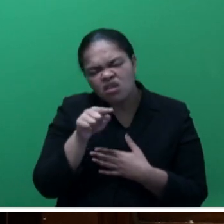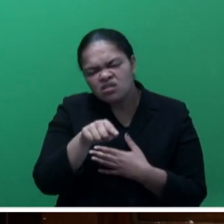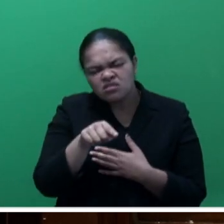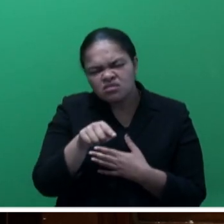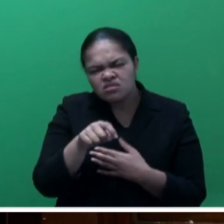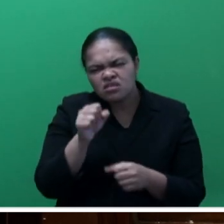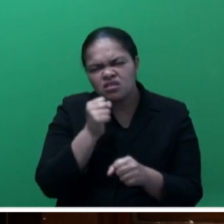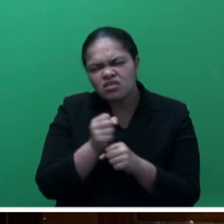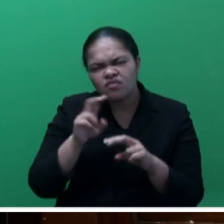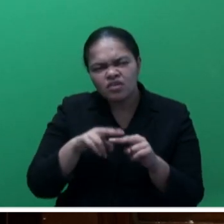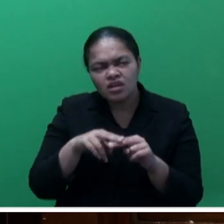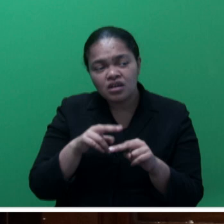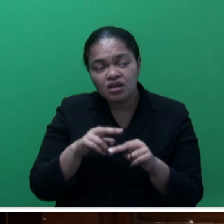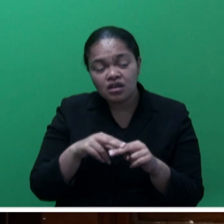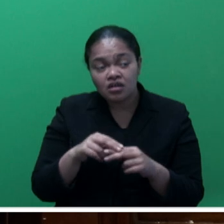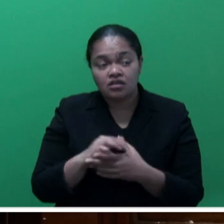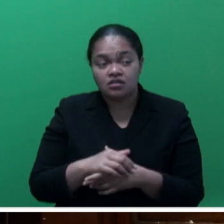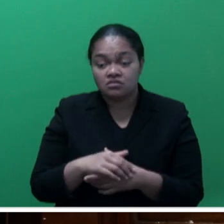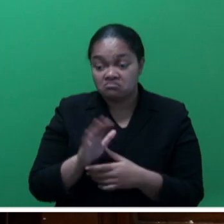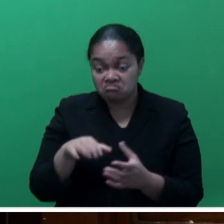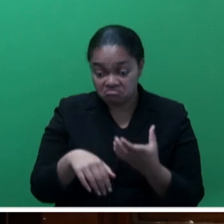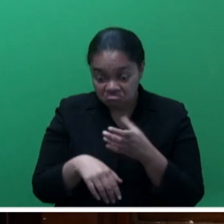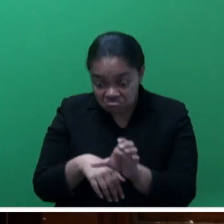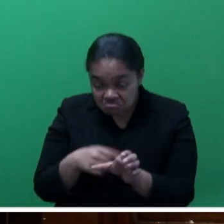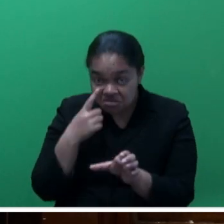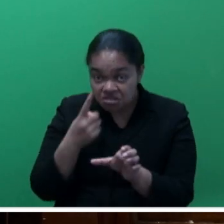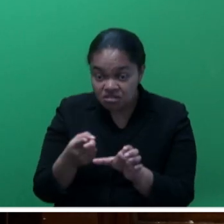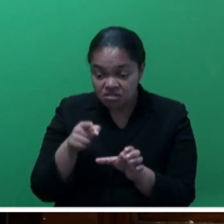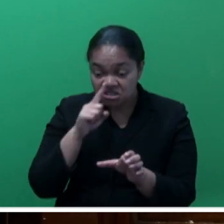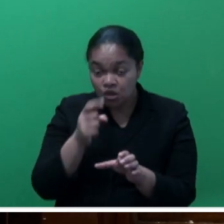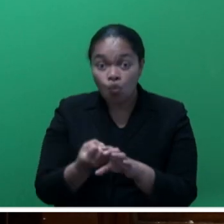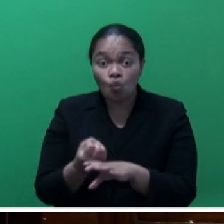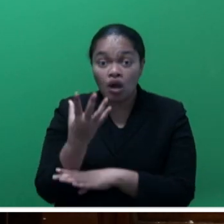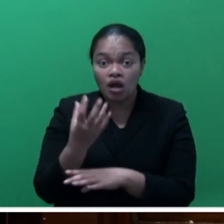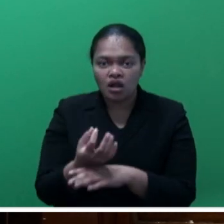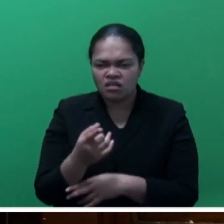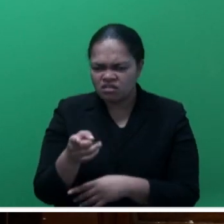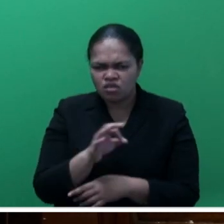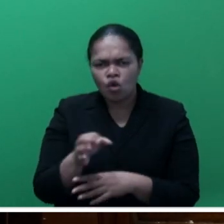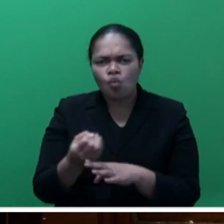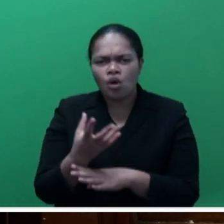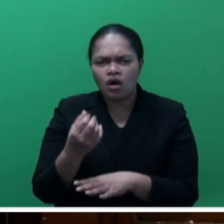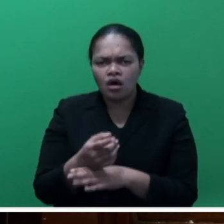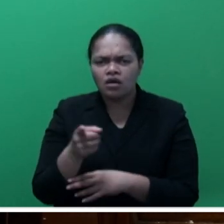"It's a whale." He looked at it and said, "That's not a whale." I said, "What is it?" "Orca."